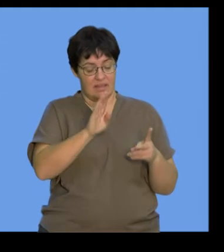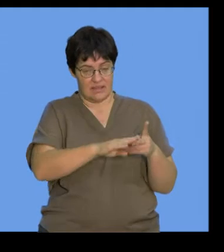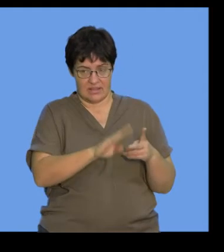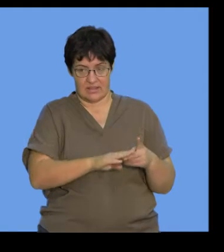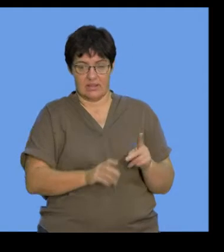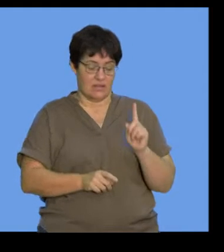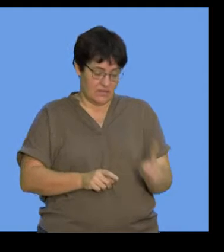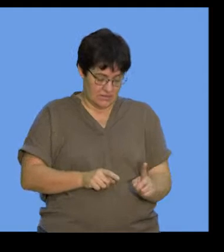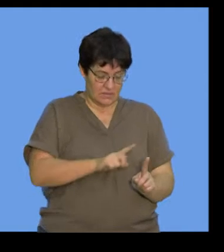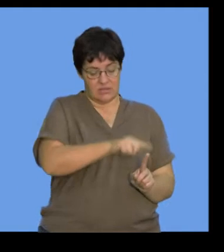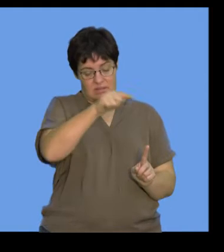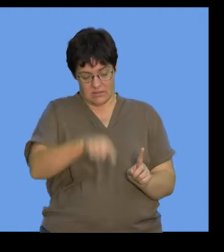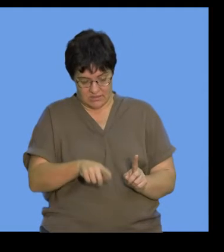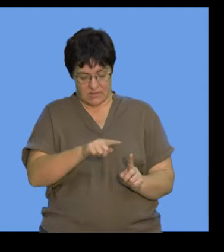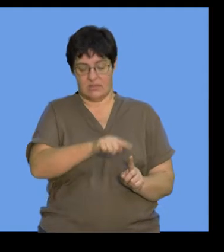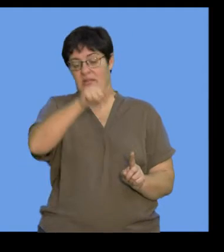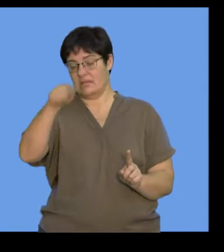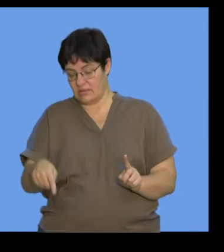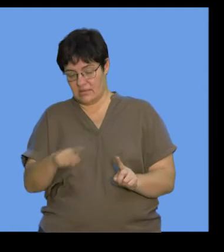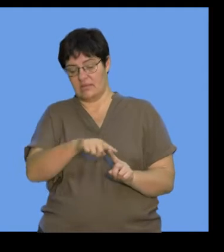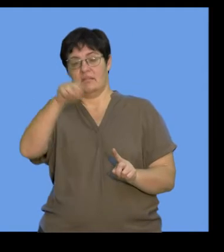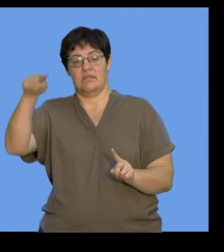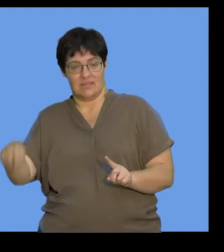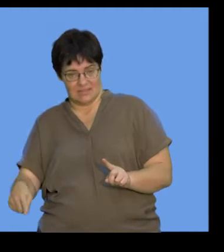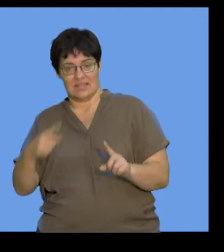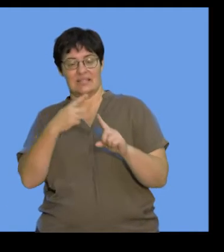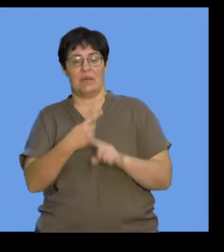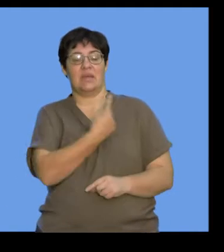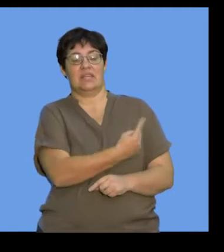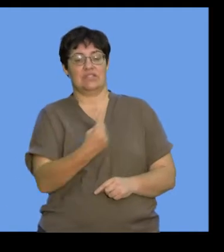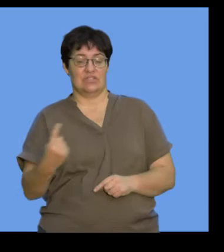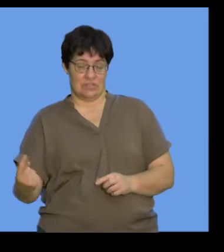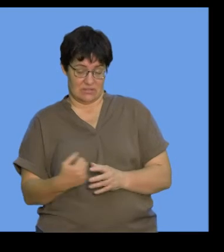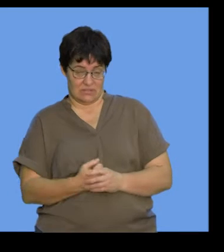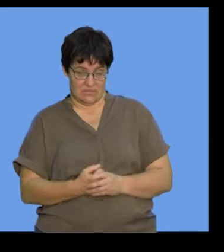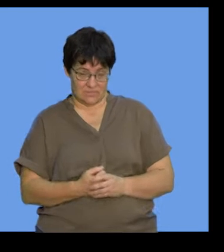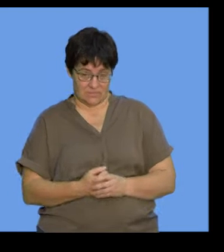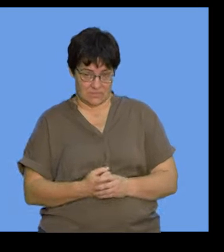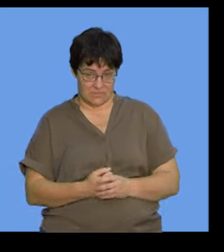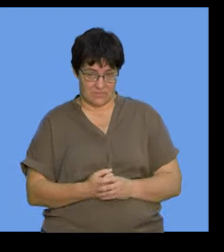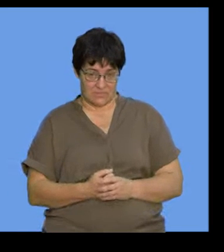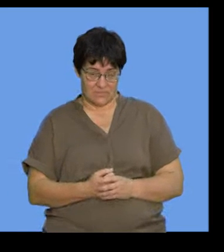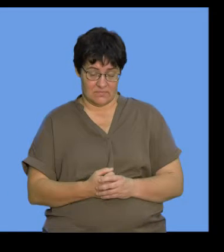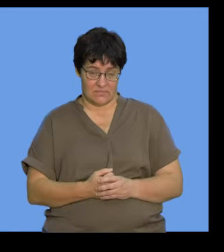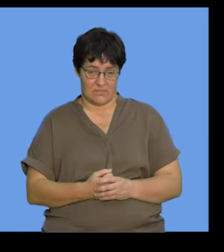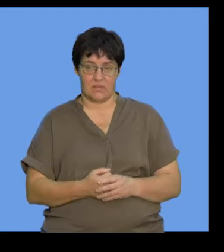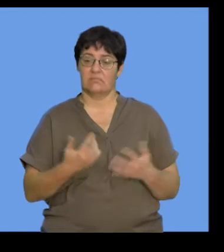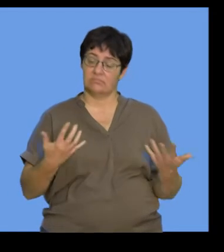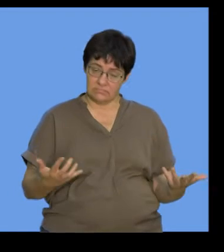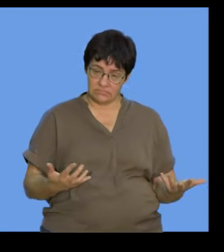then you take the last term and multiply it by everything as well that is in the bracket of the